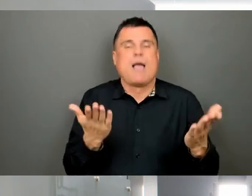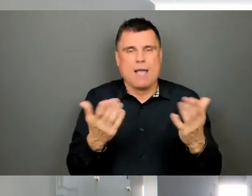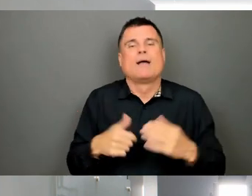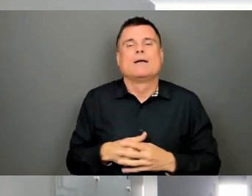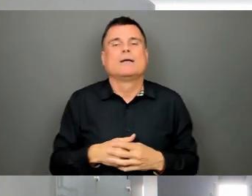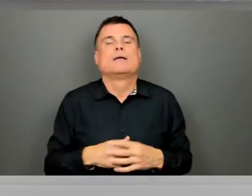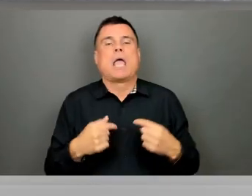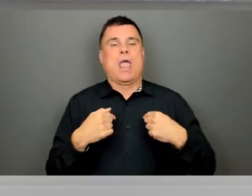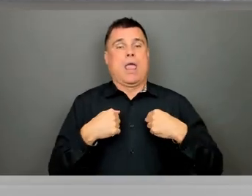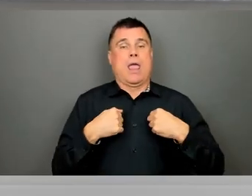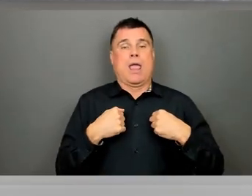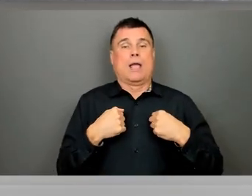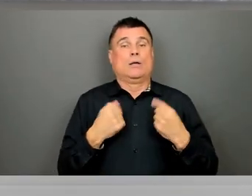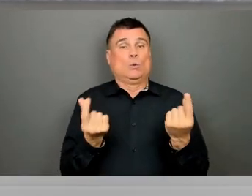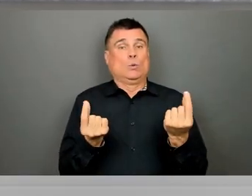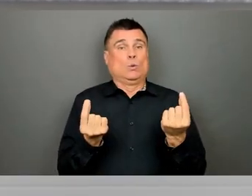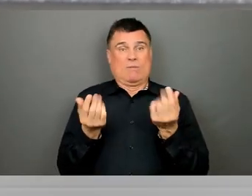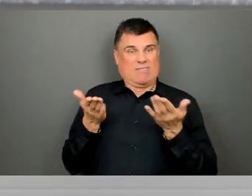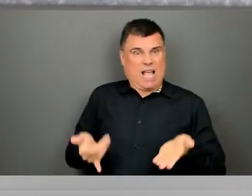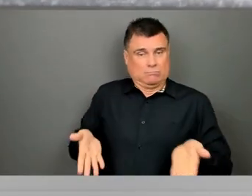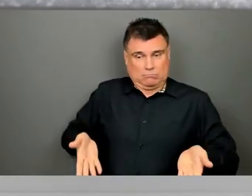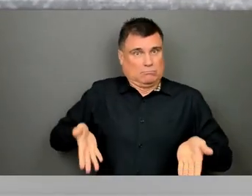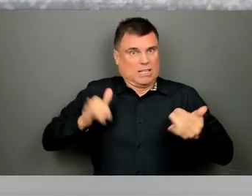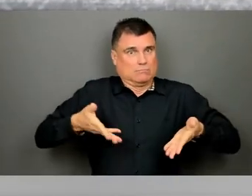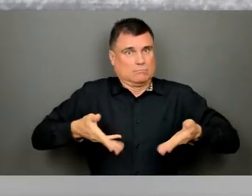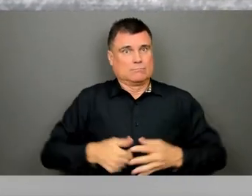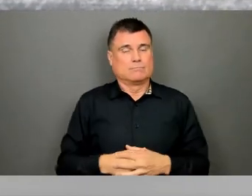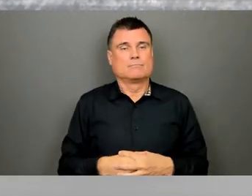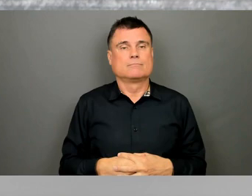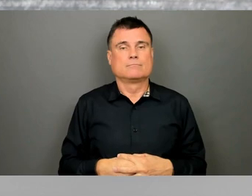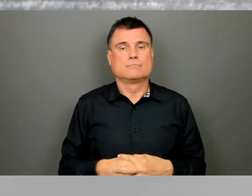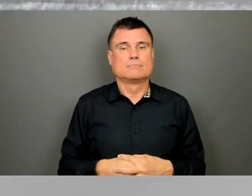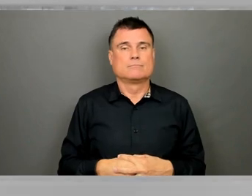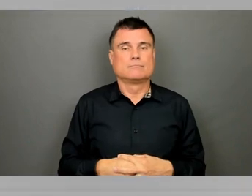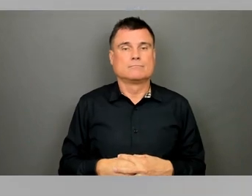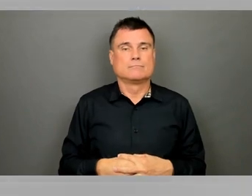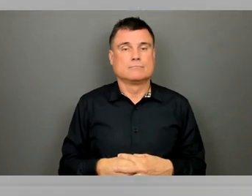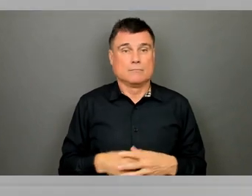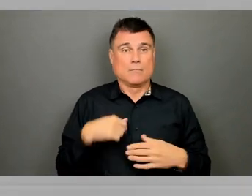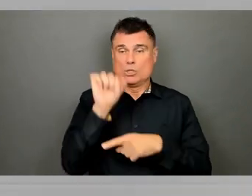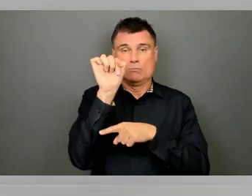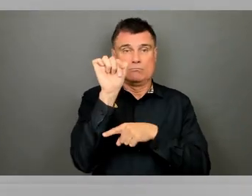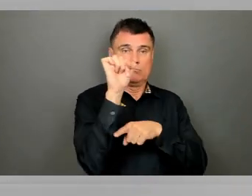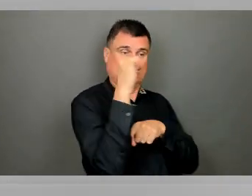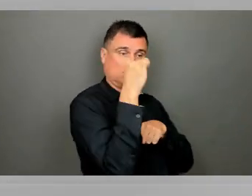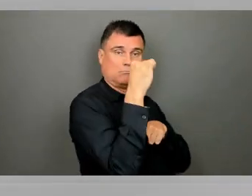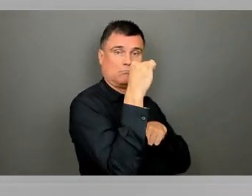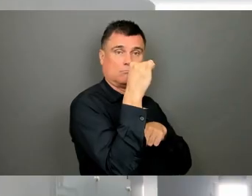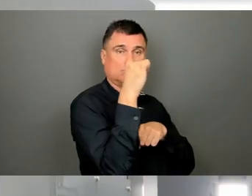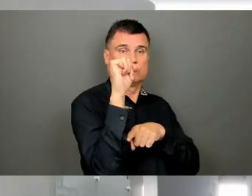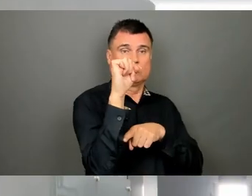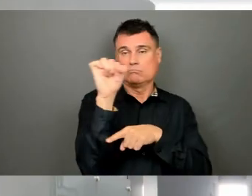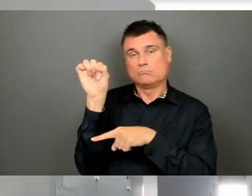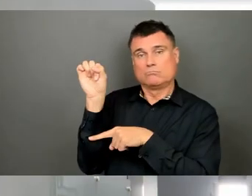spot. So I could just stay ba, ba, ba, ba, and just turn my torso,